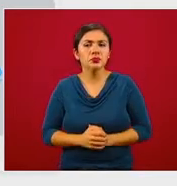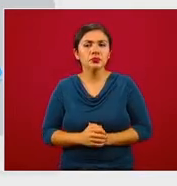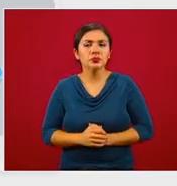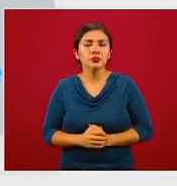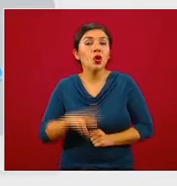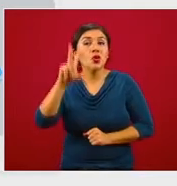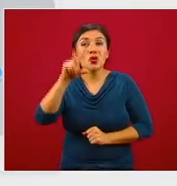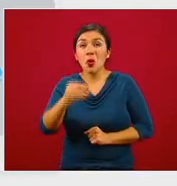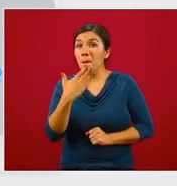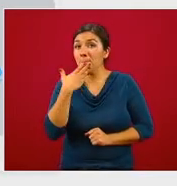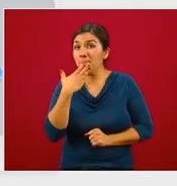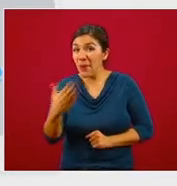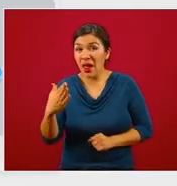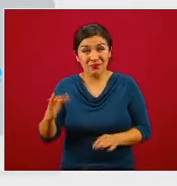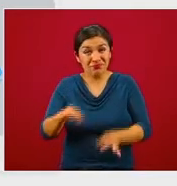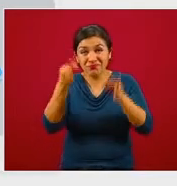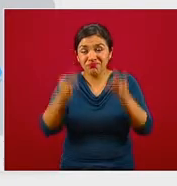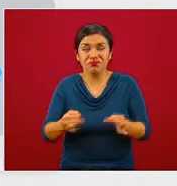Tamaulipas,